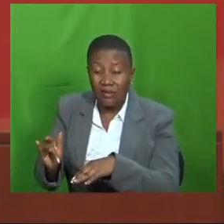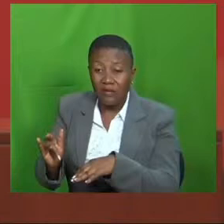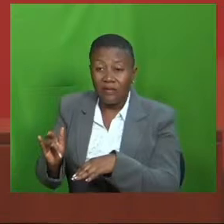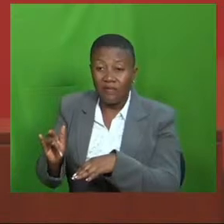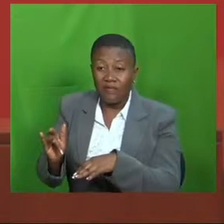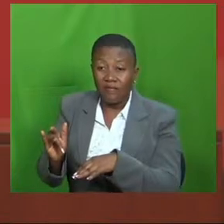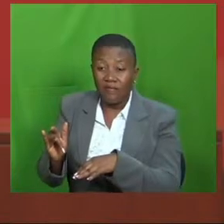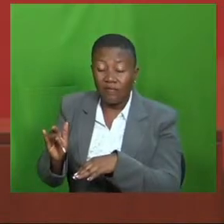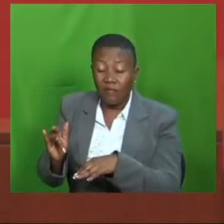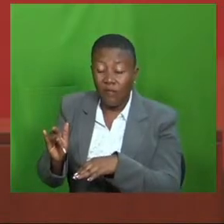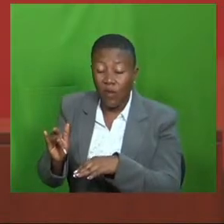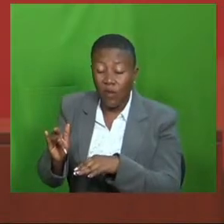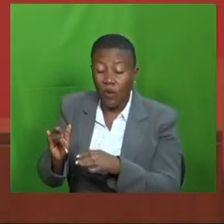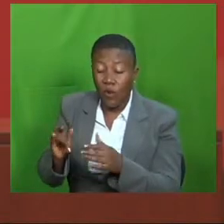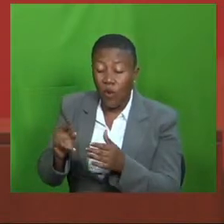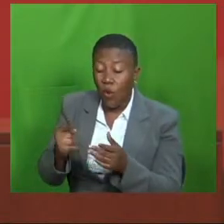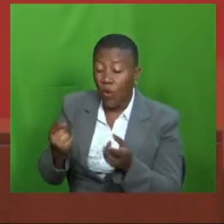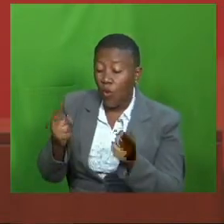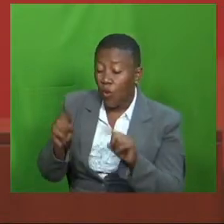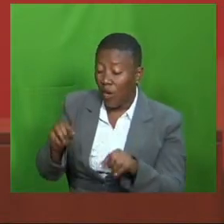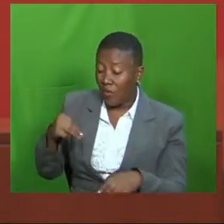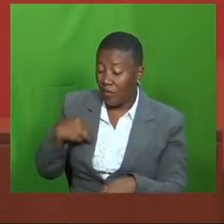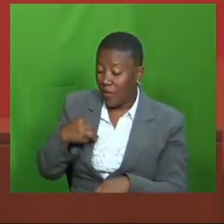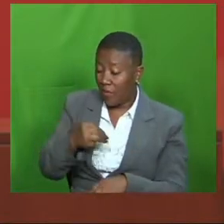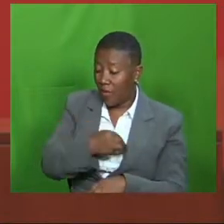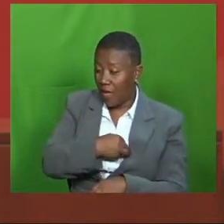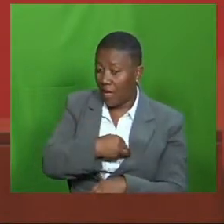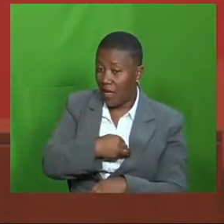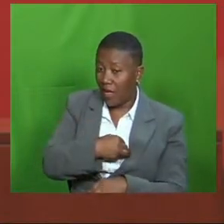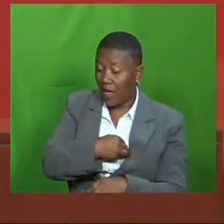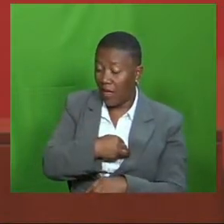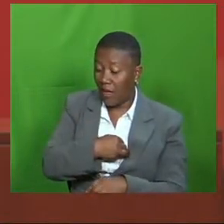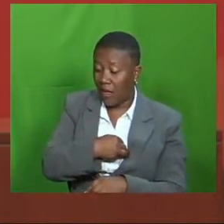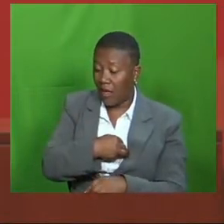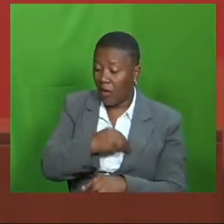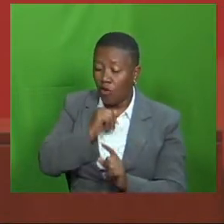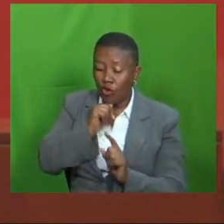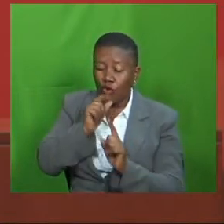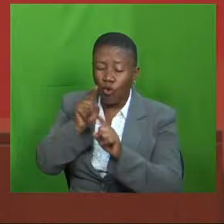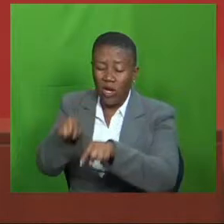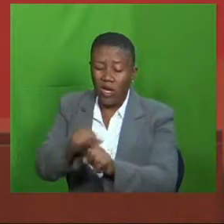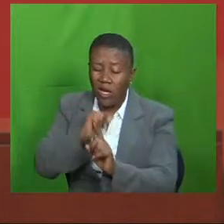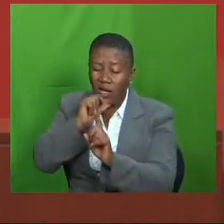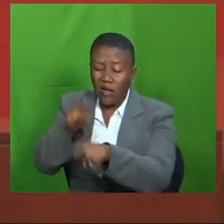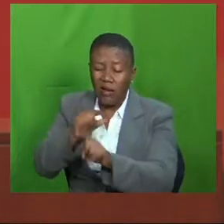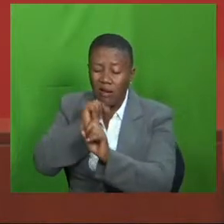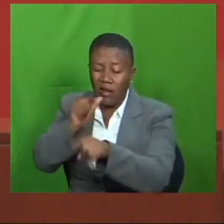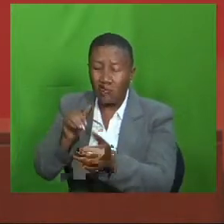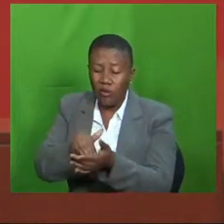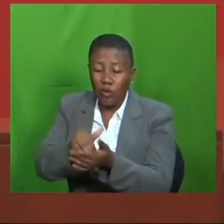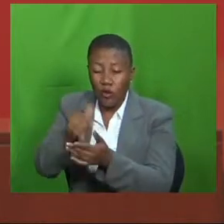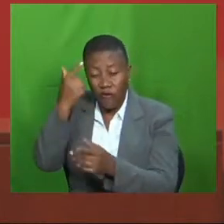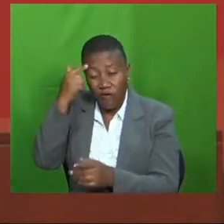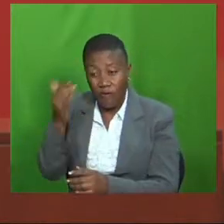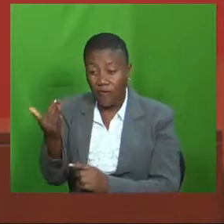once the member has A, been absent from Parliament for 15 sittings of a meeting of